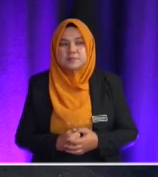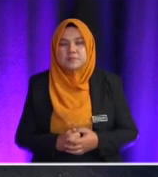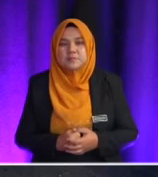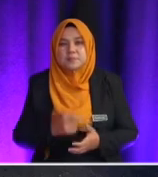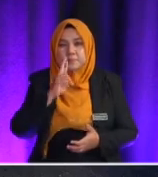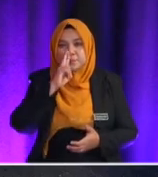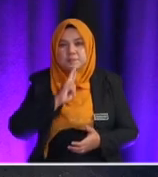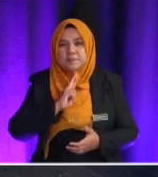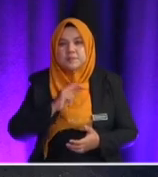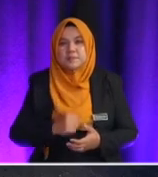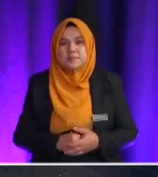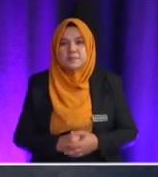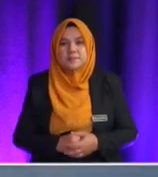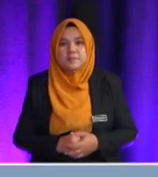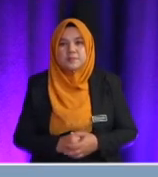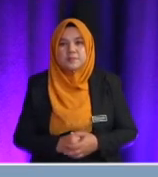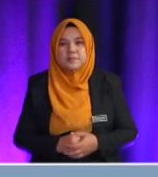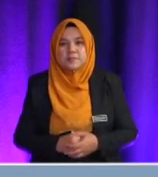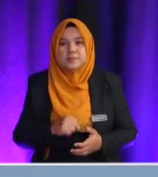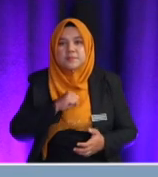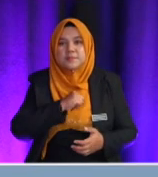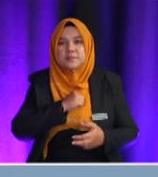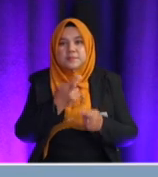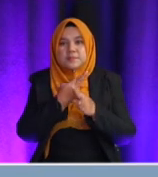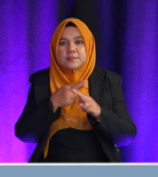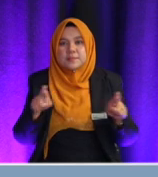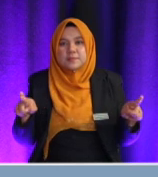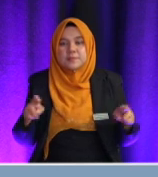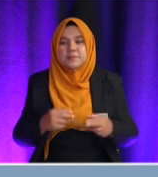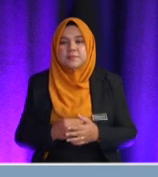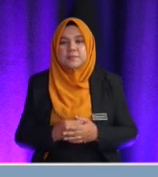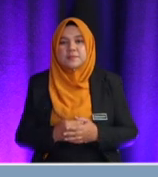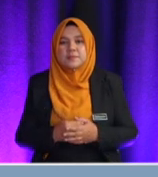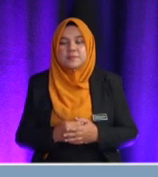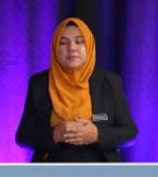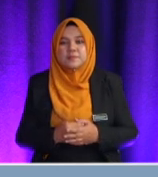I think it was red. Yes, red. Red. Mm. Red. Okay, Sasha, are you ready? All right. This is for you.